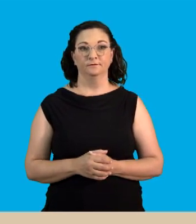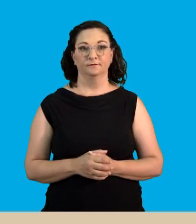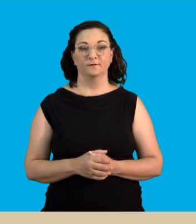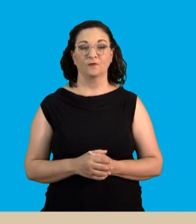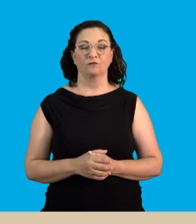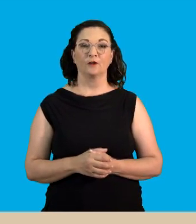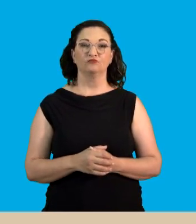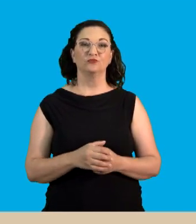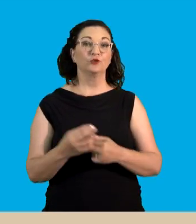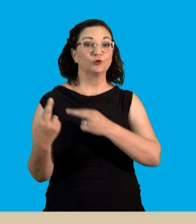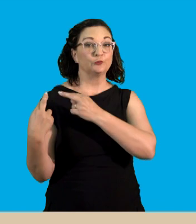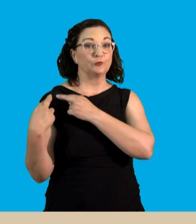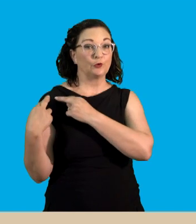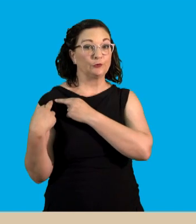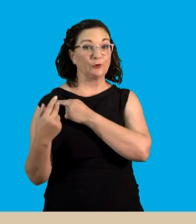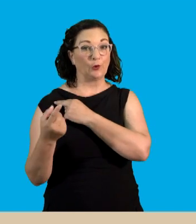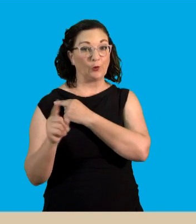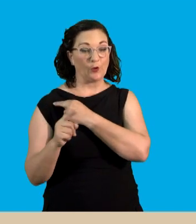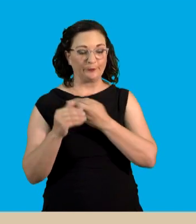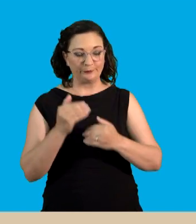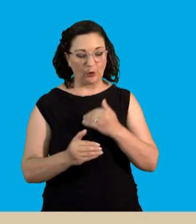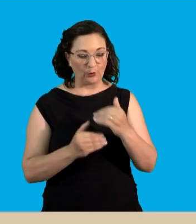for photosynthesis.